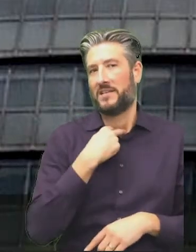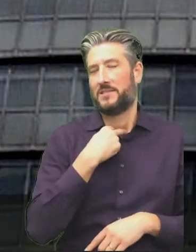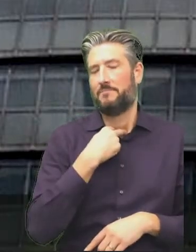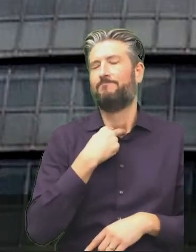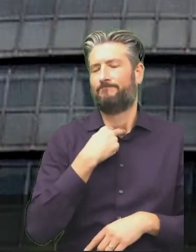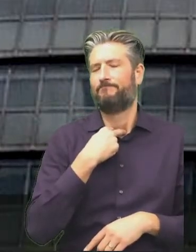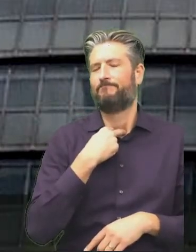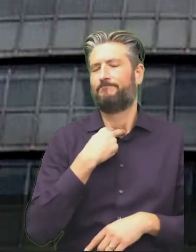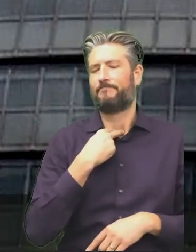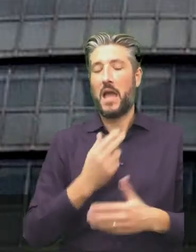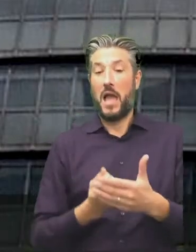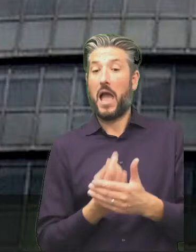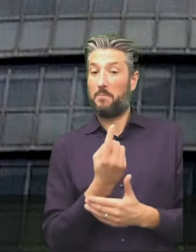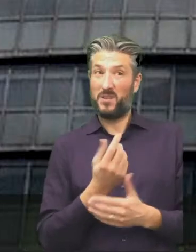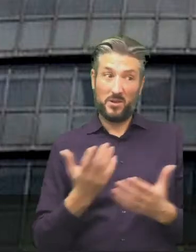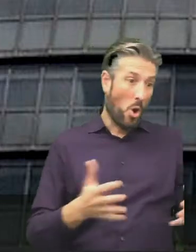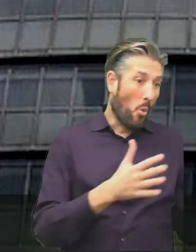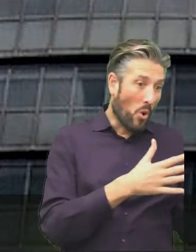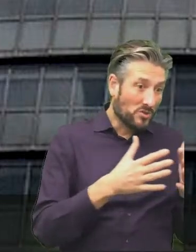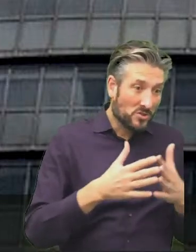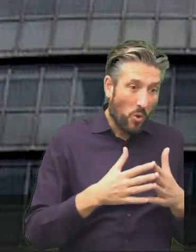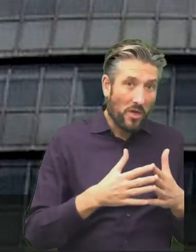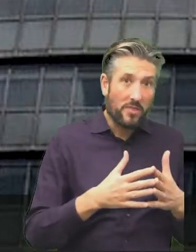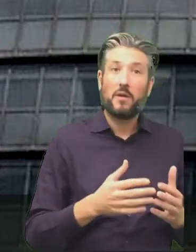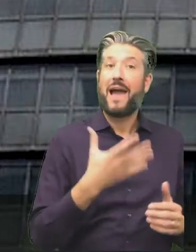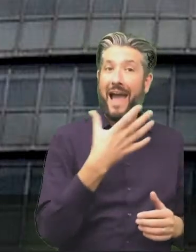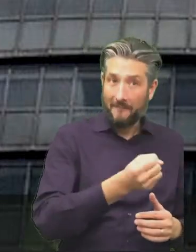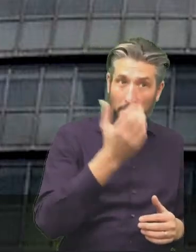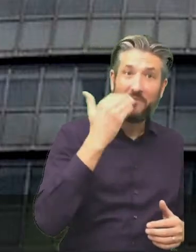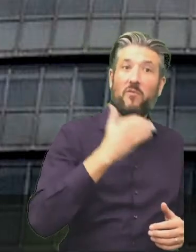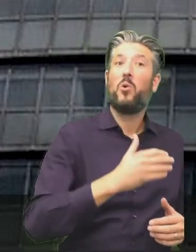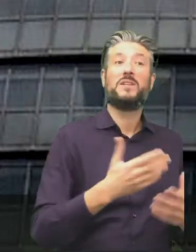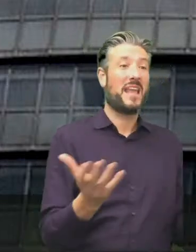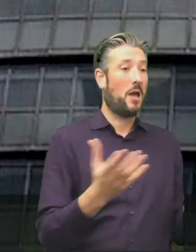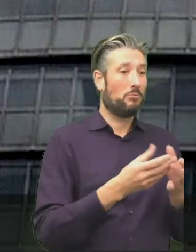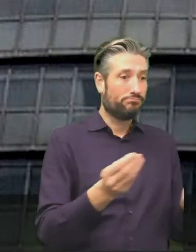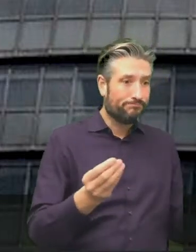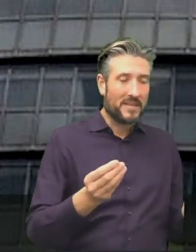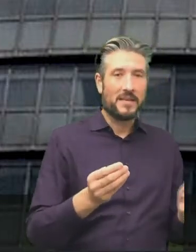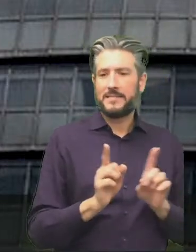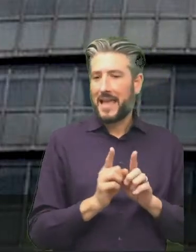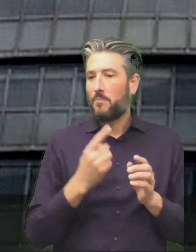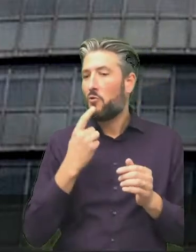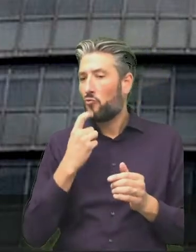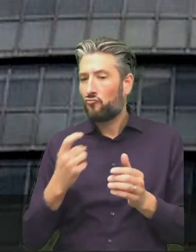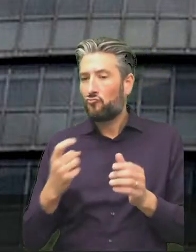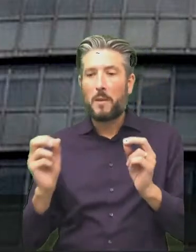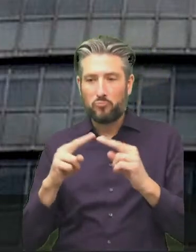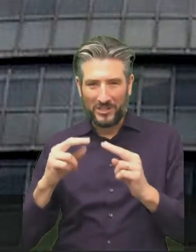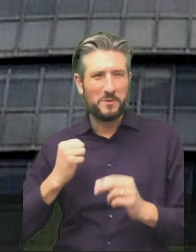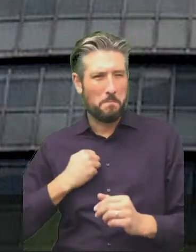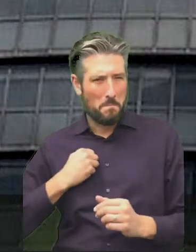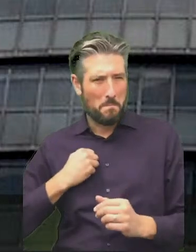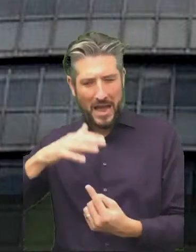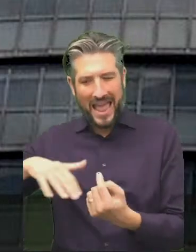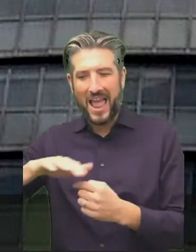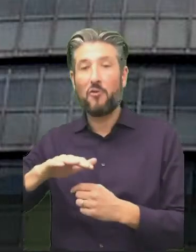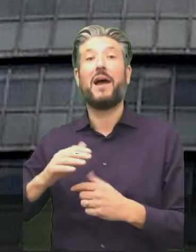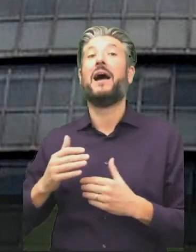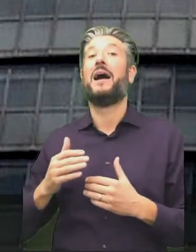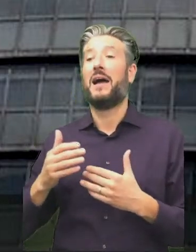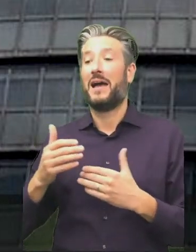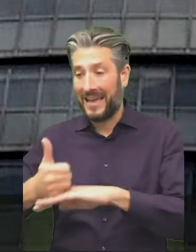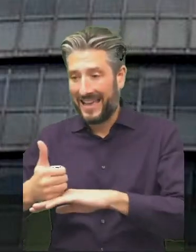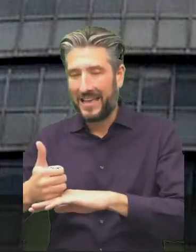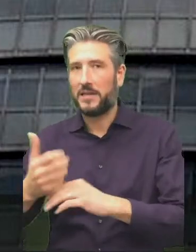in Wandsworth, in Redbridge, which is part of my patch, all over Lewisham have been reduced. I think that